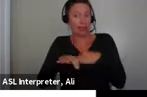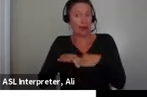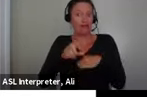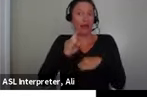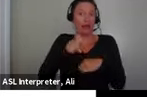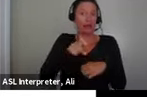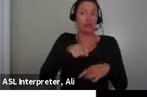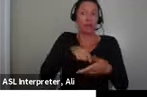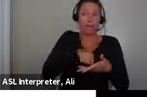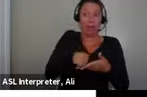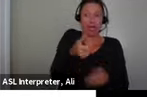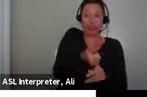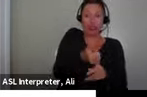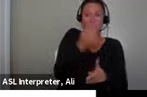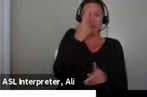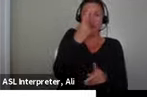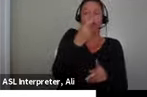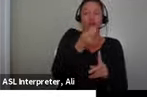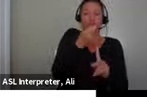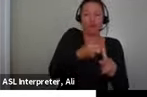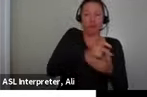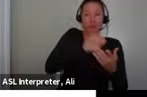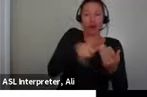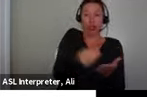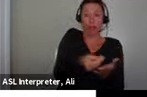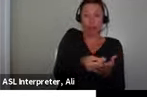into the project. Are you aware of that?